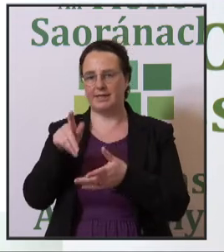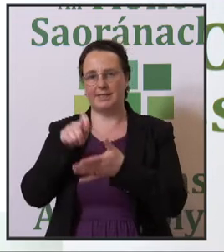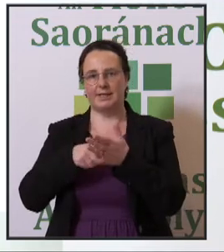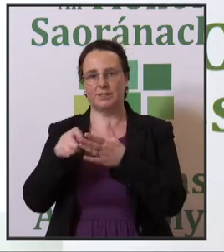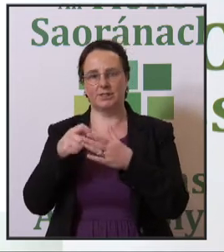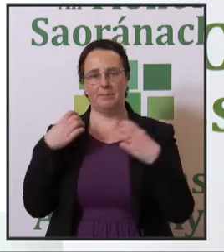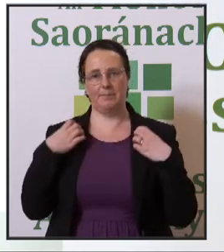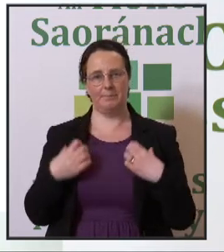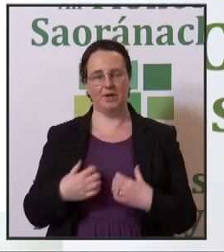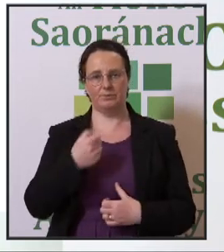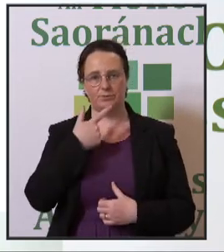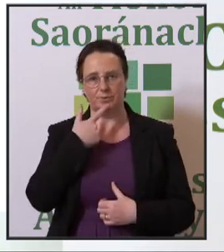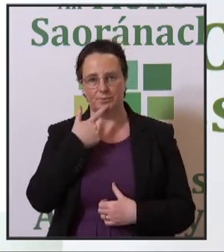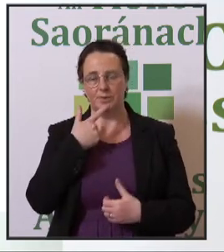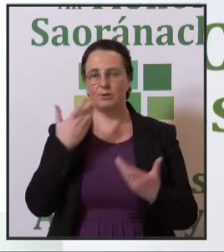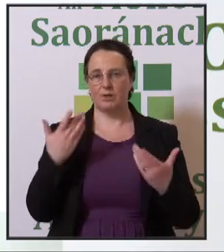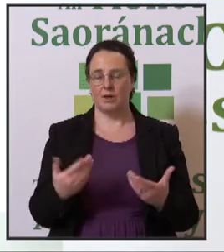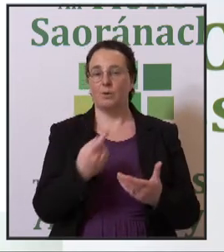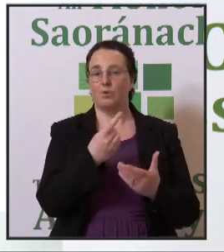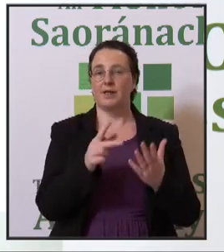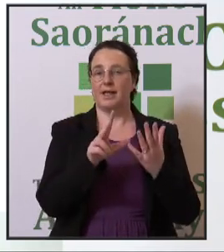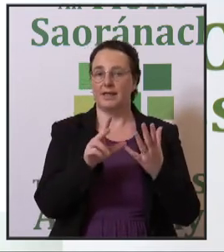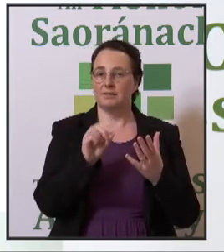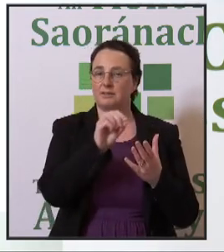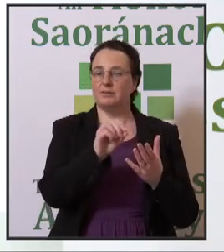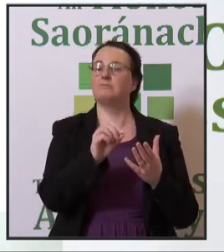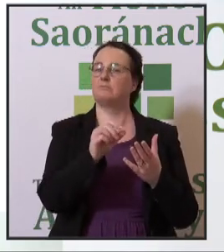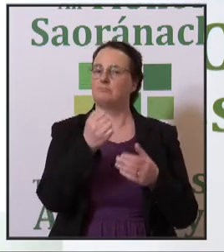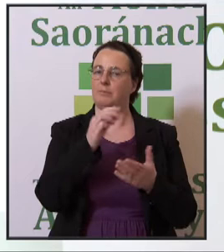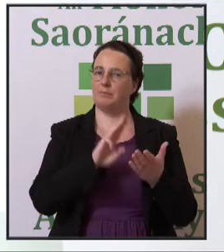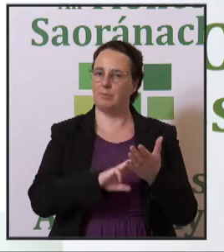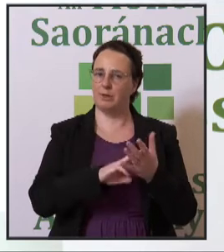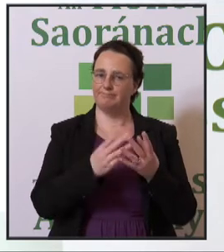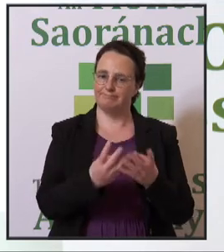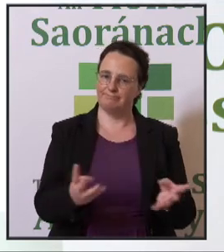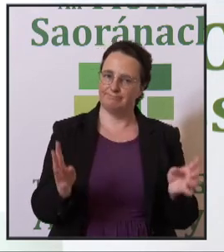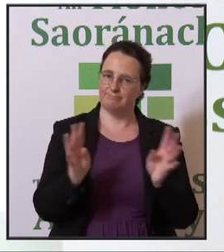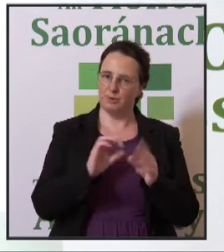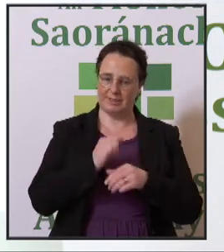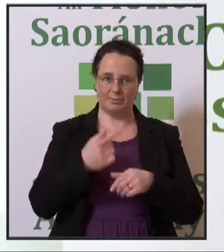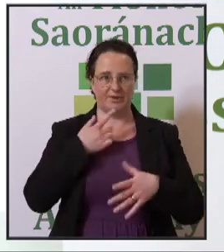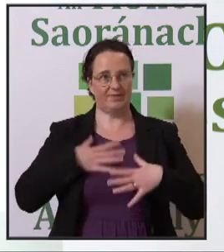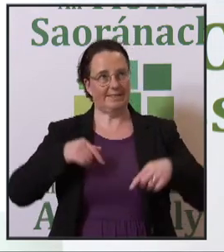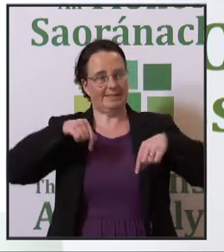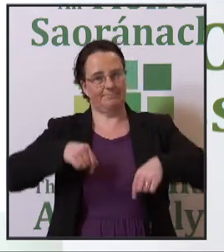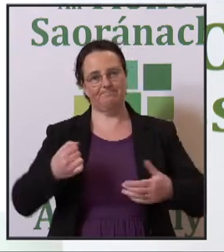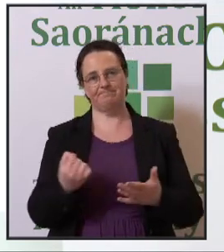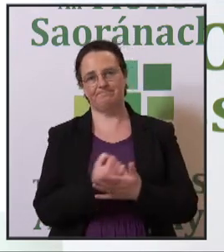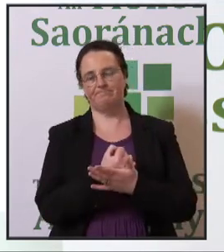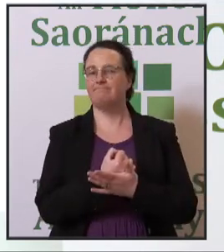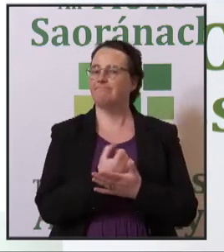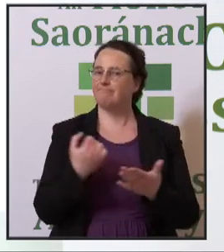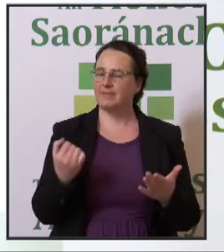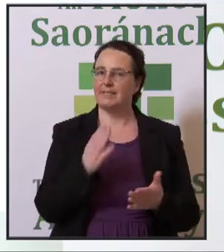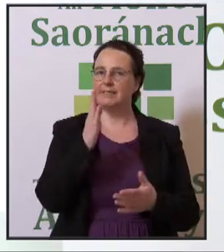the 180 brand new members of the two assemblies who unfortunately can't be with us in this historic St.